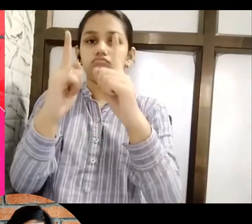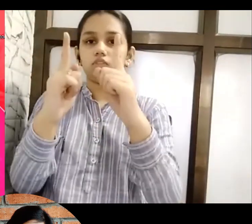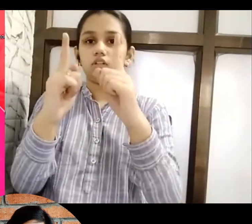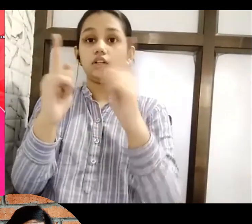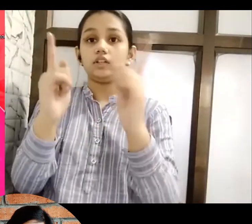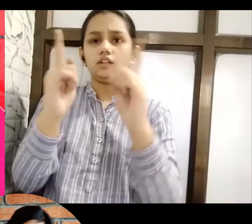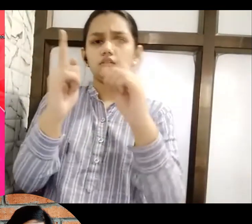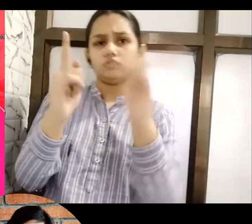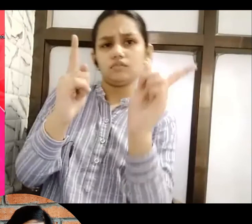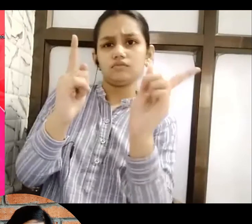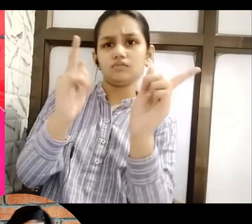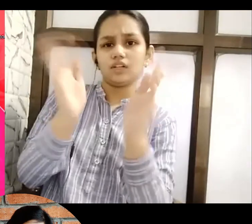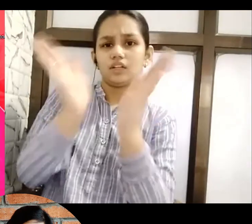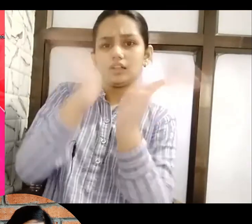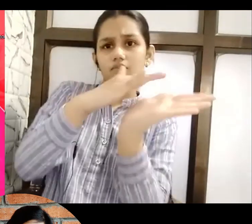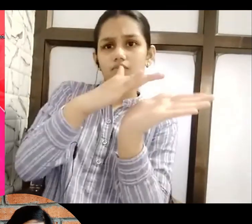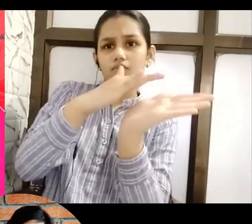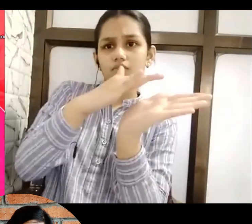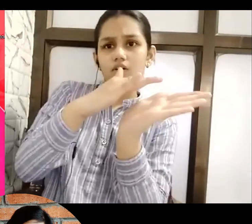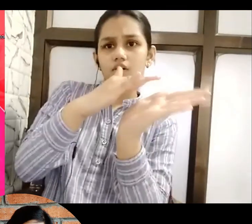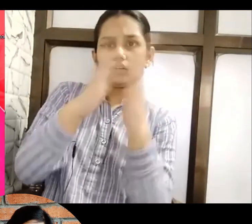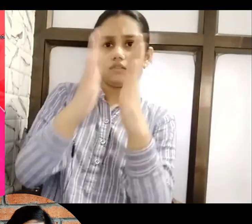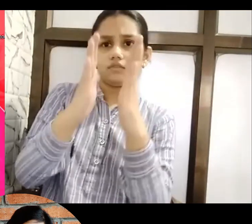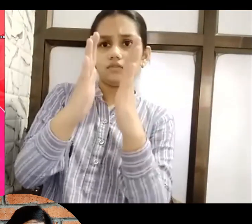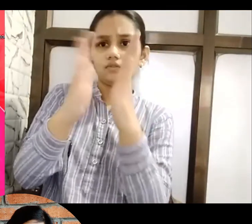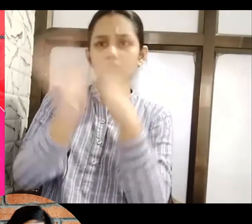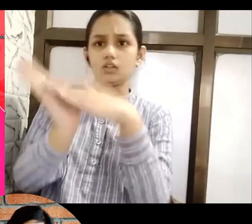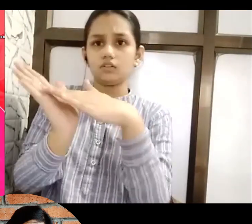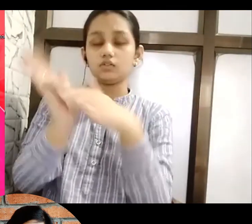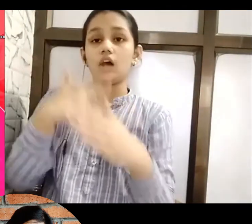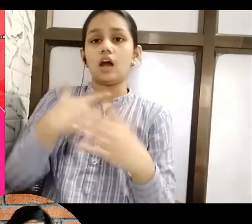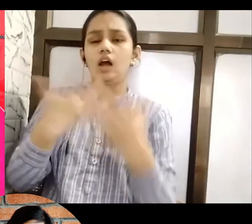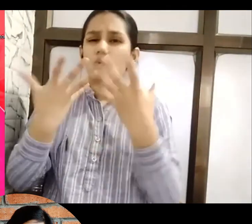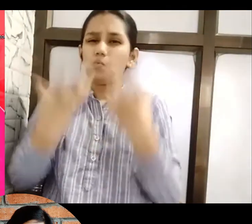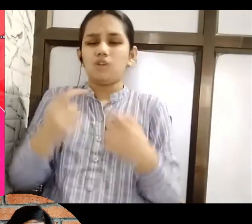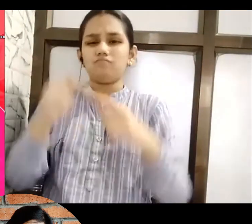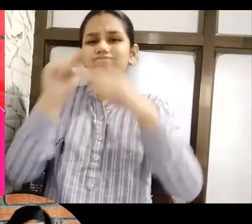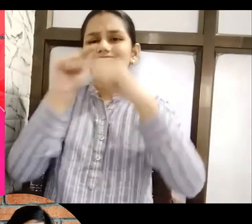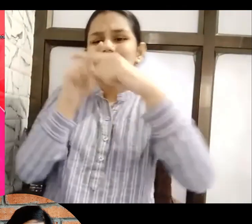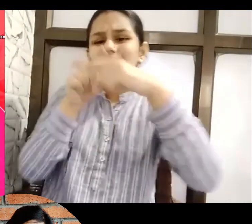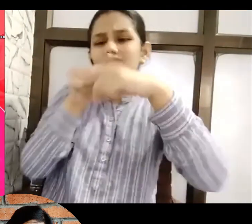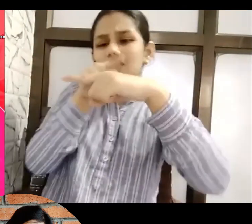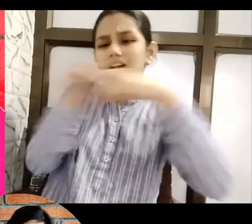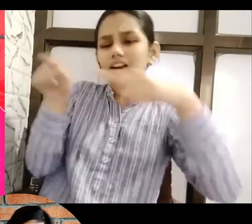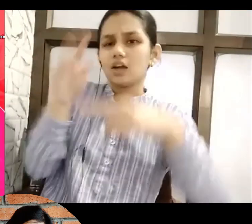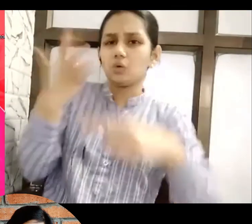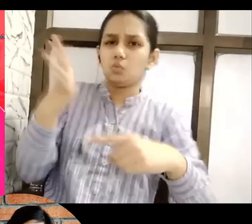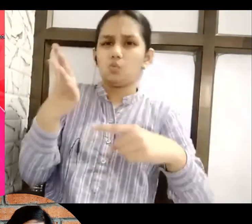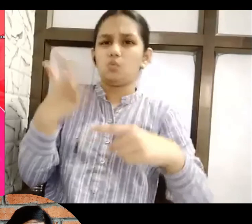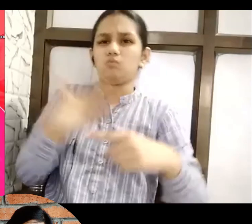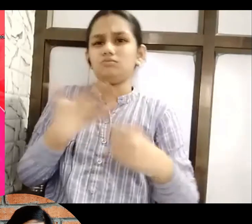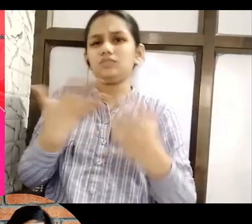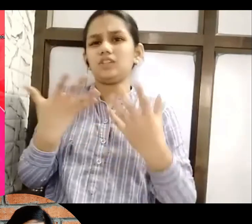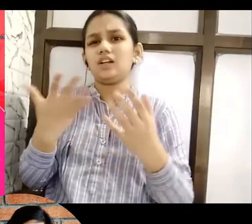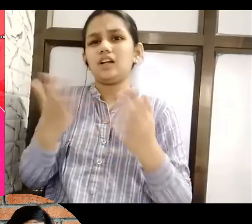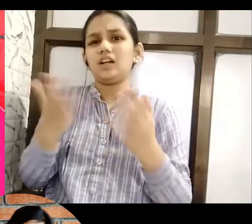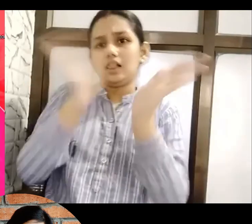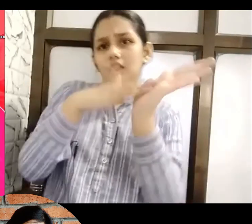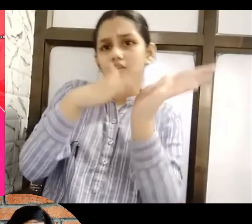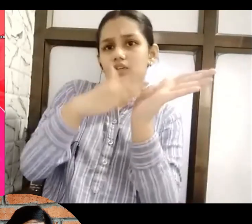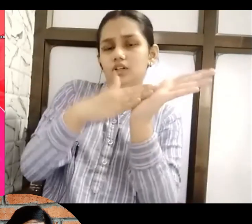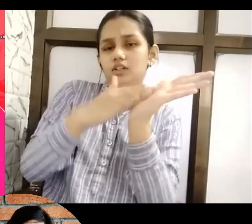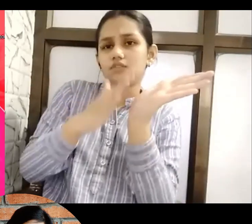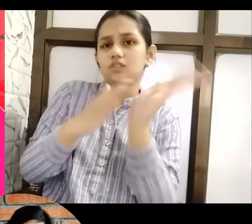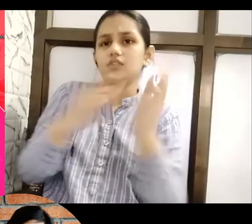right. This is my underline. I don't want underline. I click on it again. I make it left align. This is